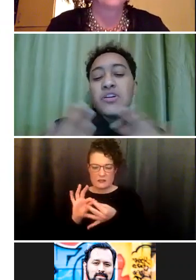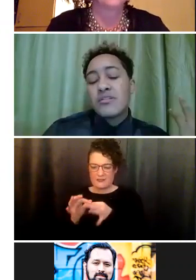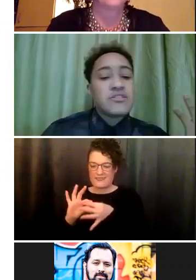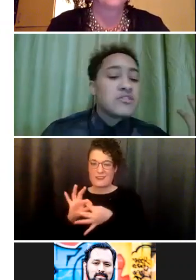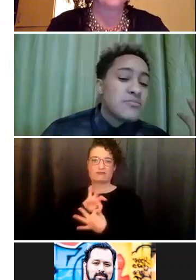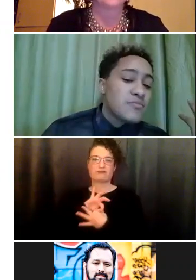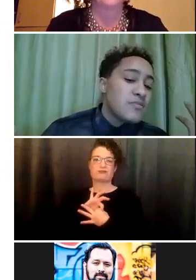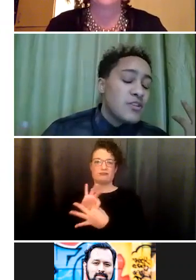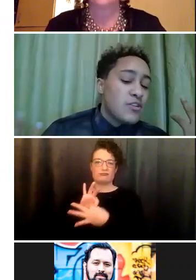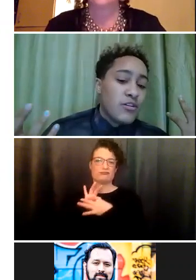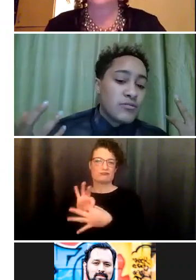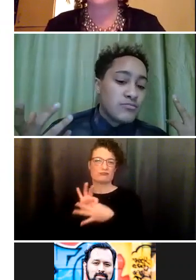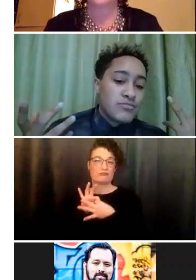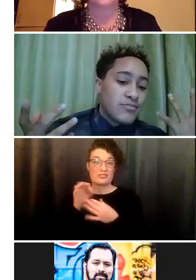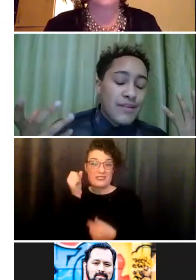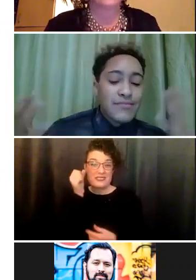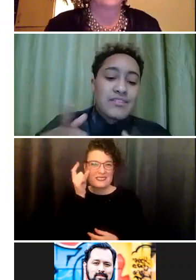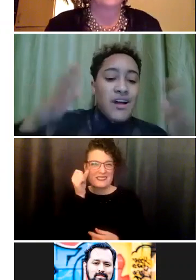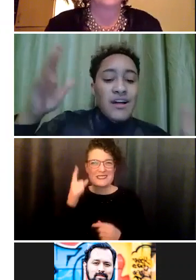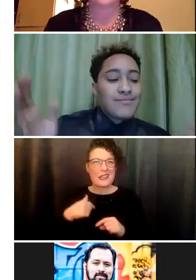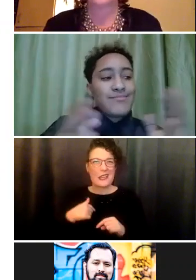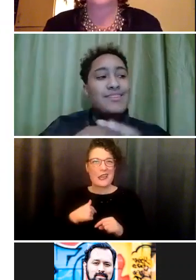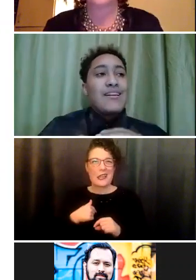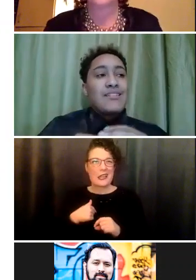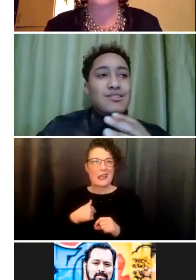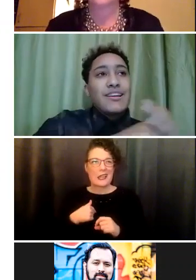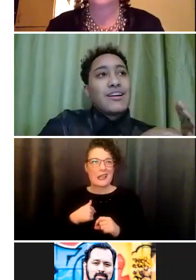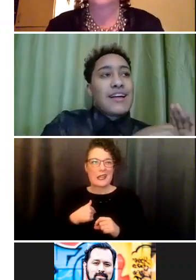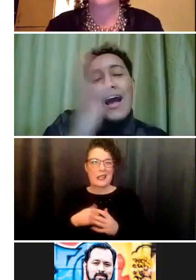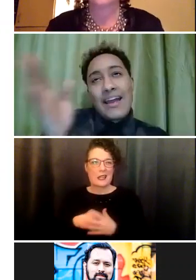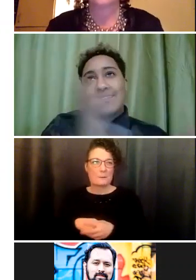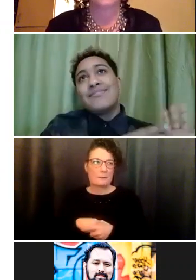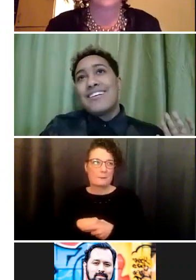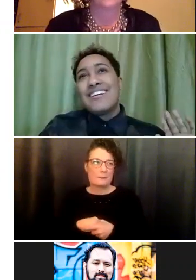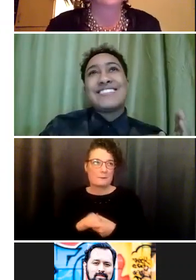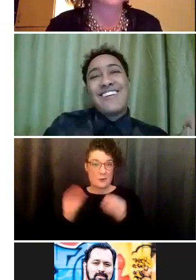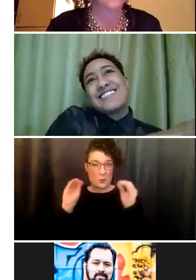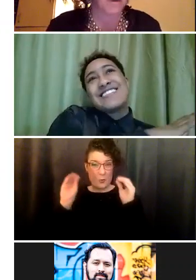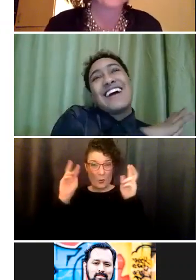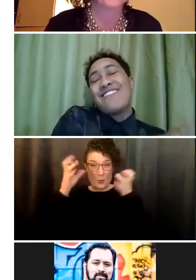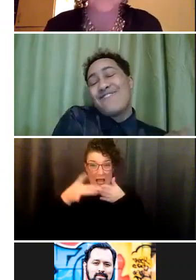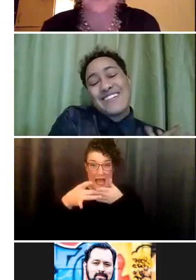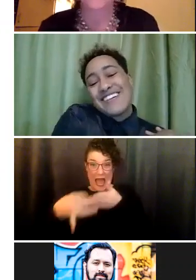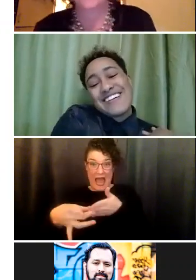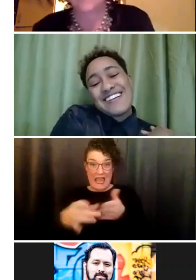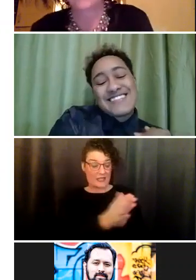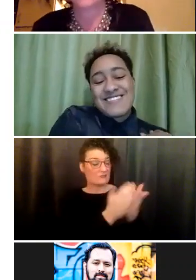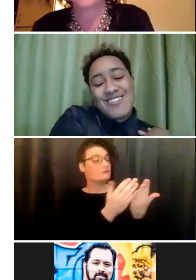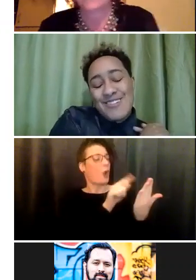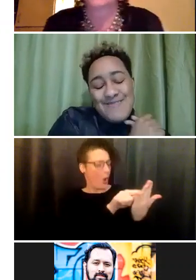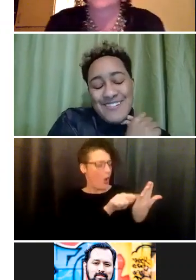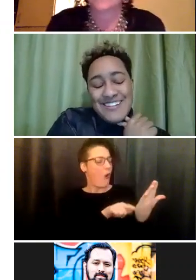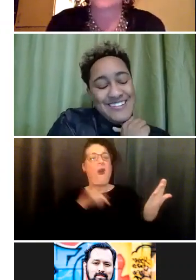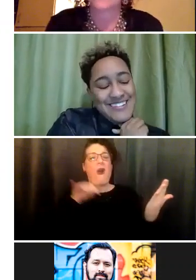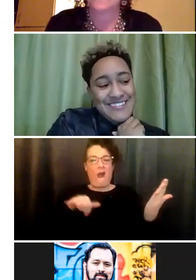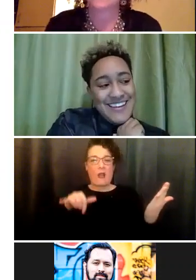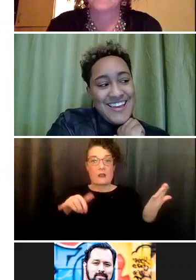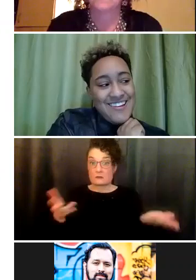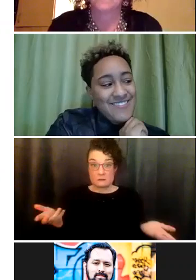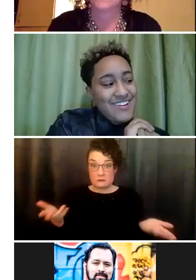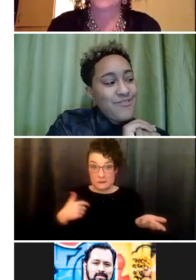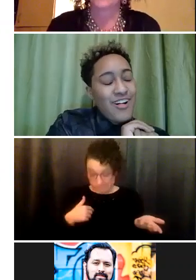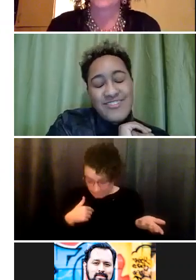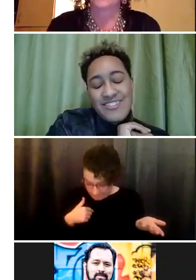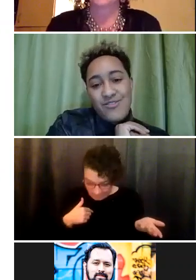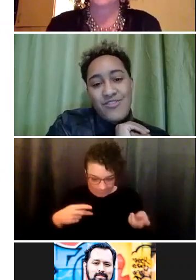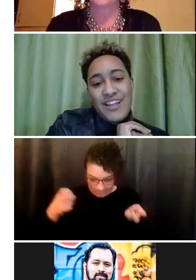Because I couldn't, you know, there's not like a guide. So I just kind of chose what I wanted to do and